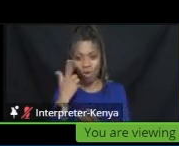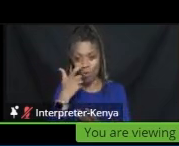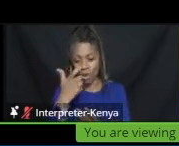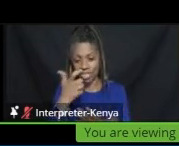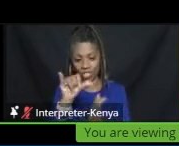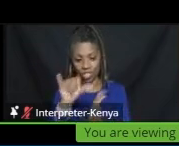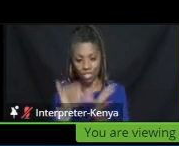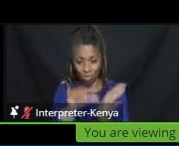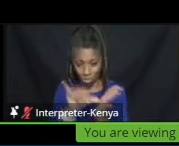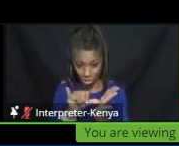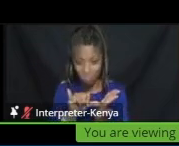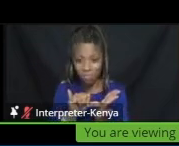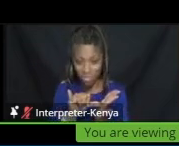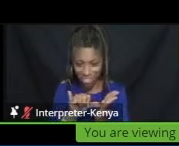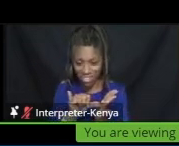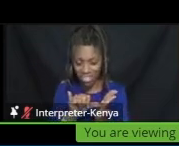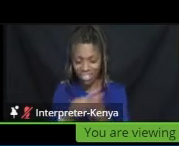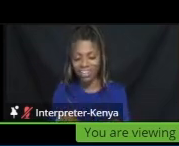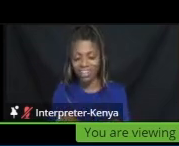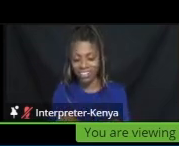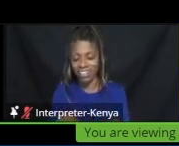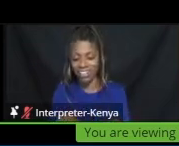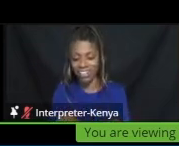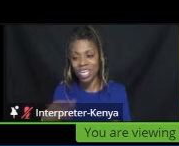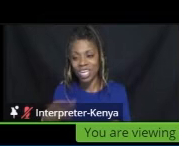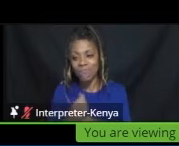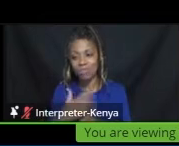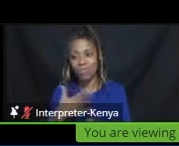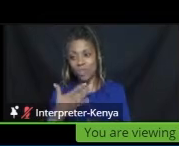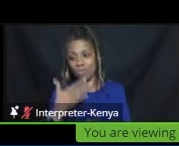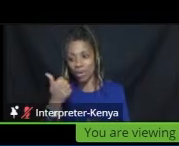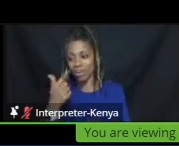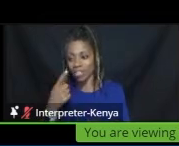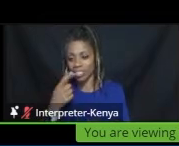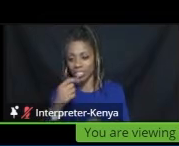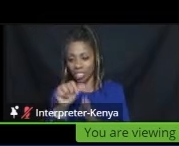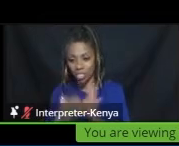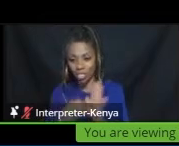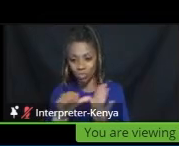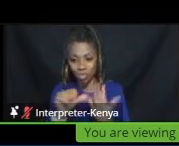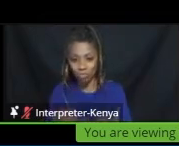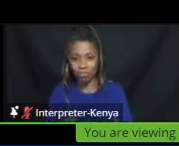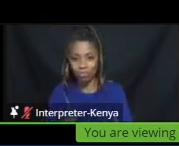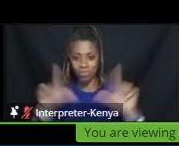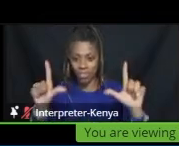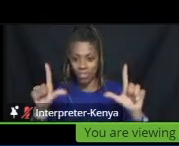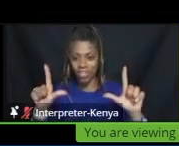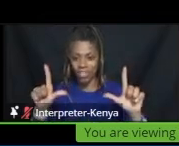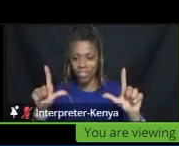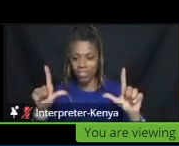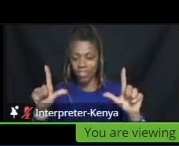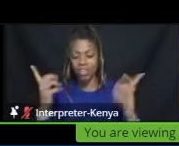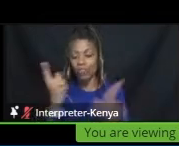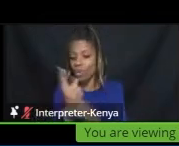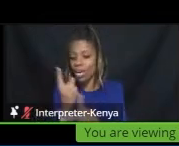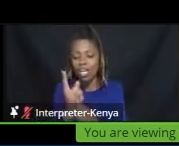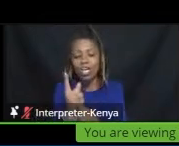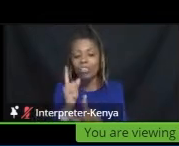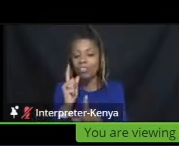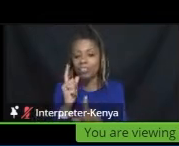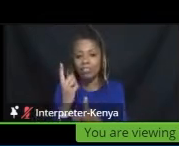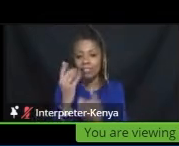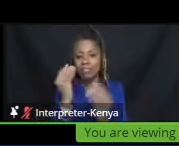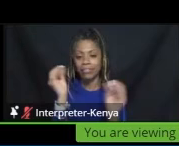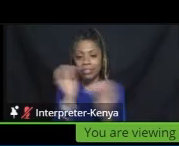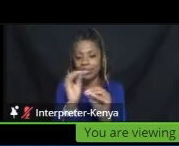It makes me feel better as the father of 2 toddlers. Yeah, no, no, there is no manual, and no matter how many experts you talk to, you